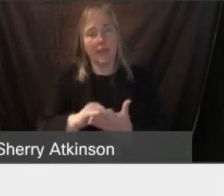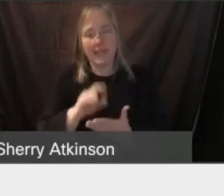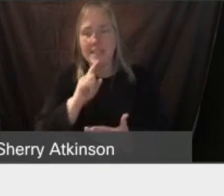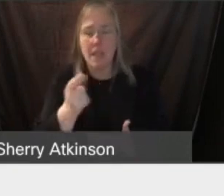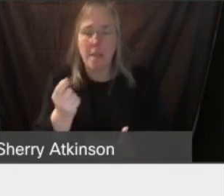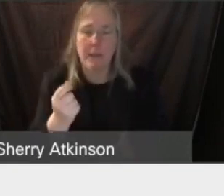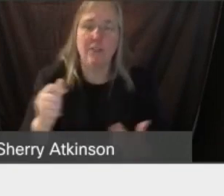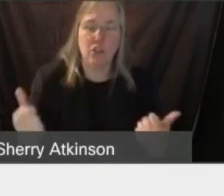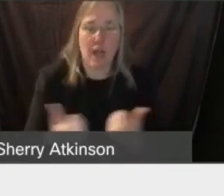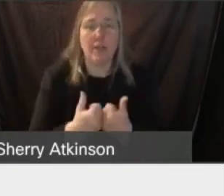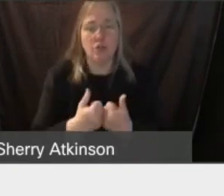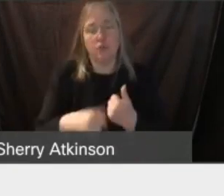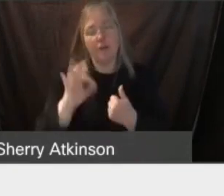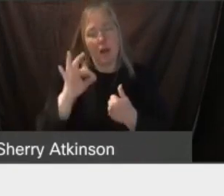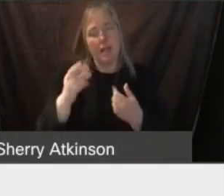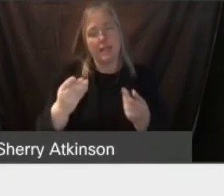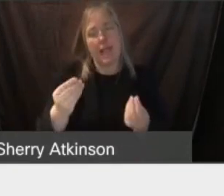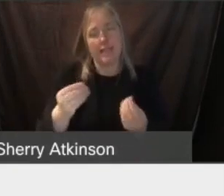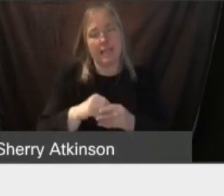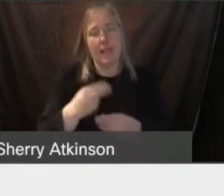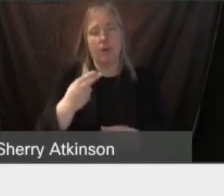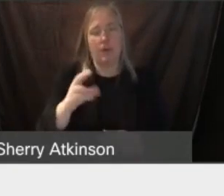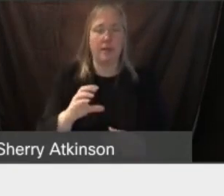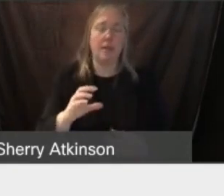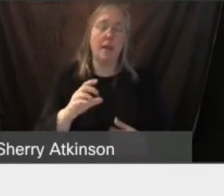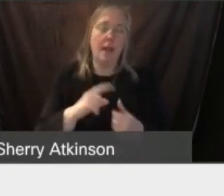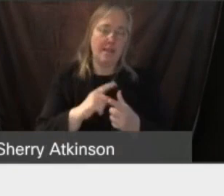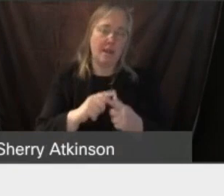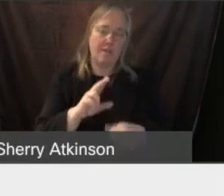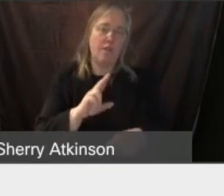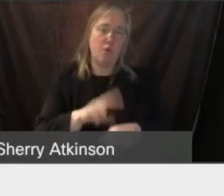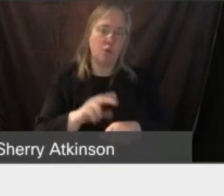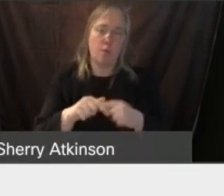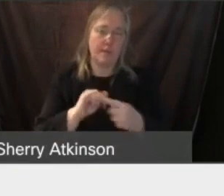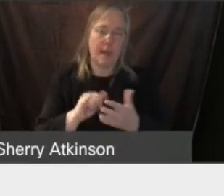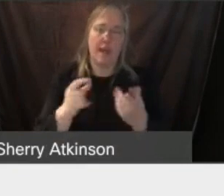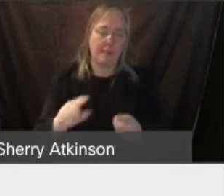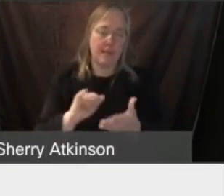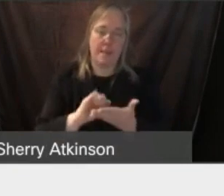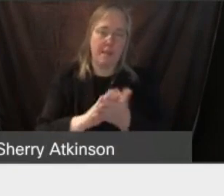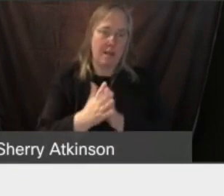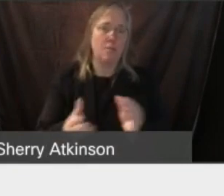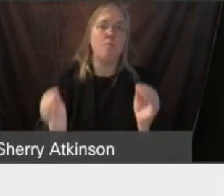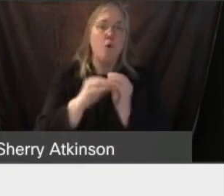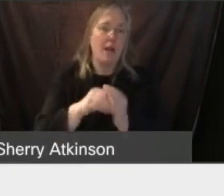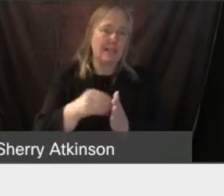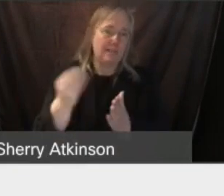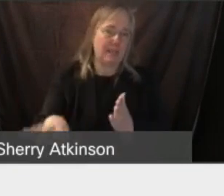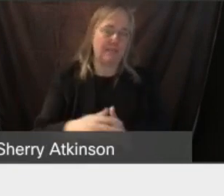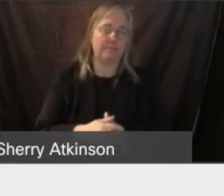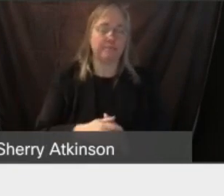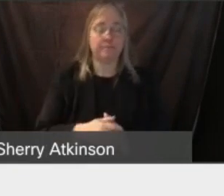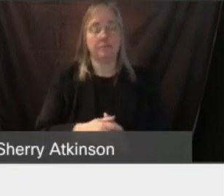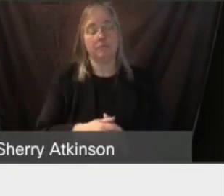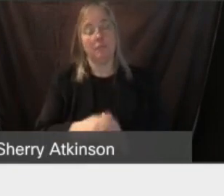challenge to find the land in Howard County. And then, of course, when that happens, it gets more expensive. I would say